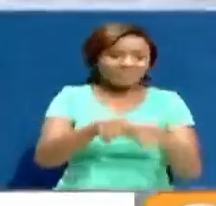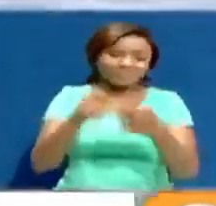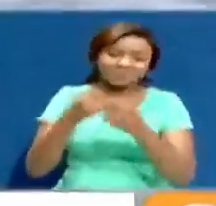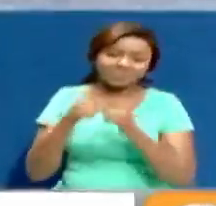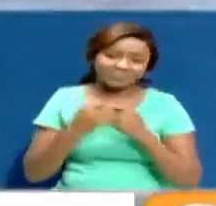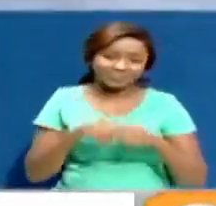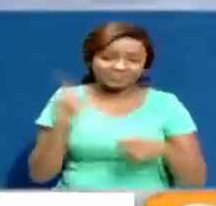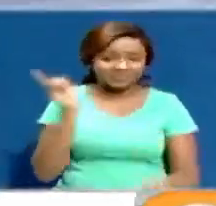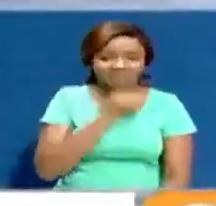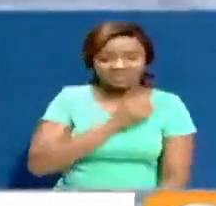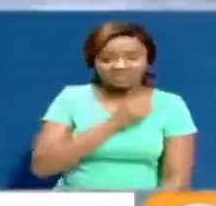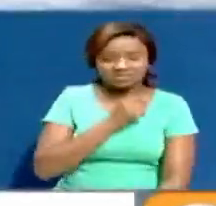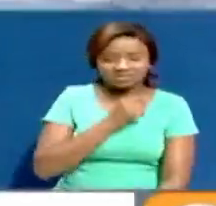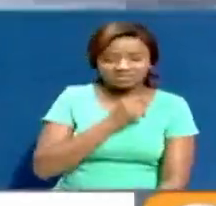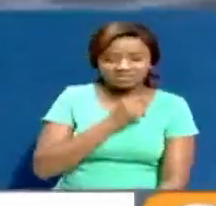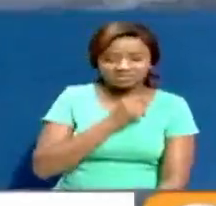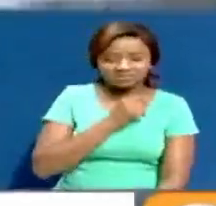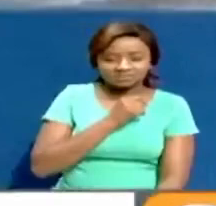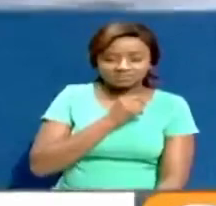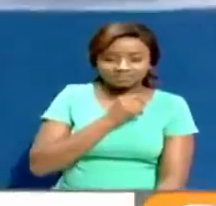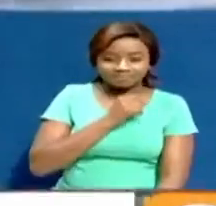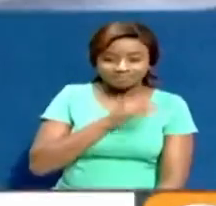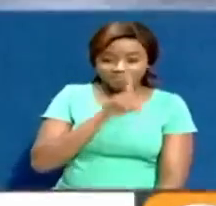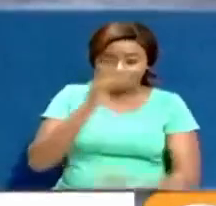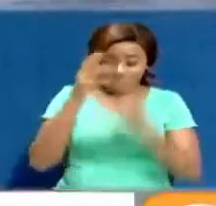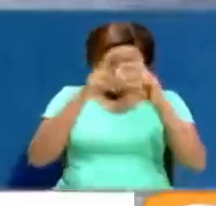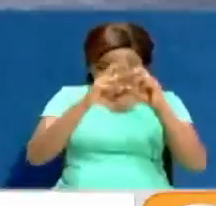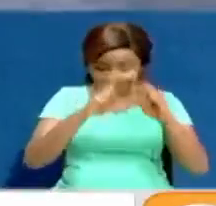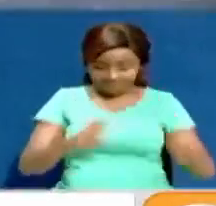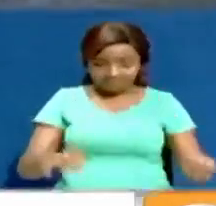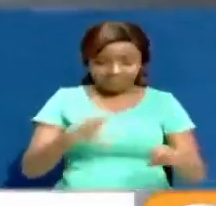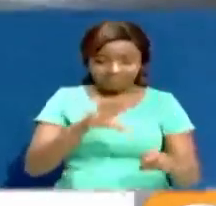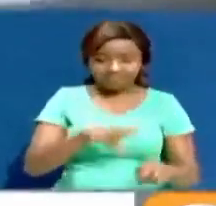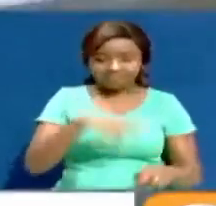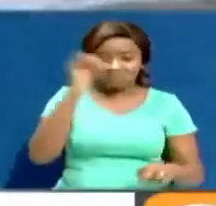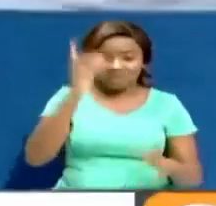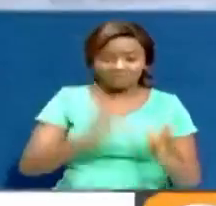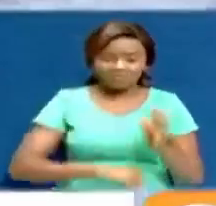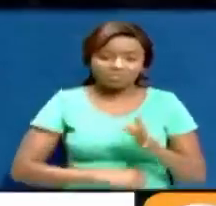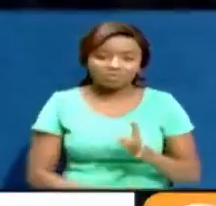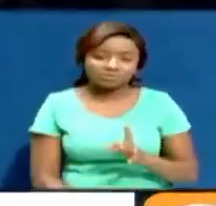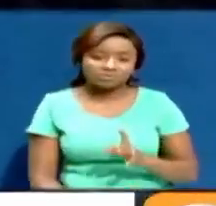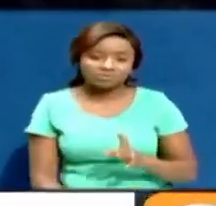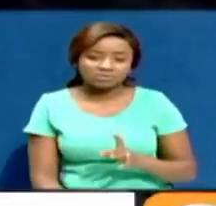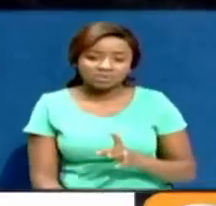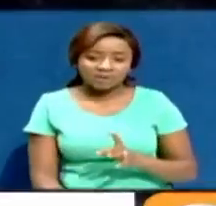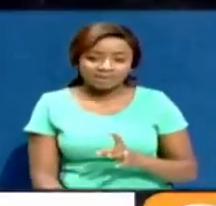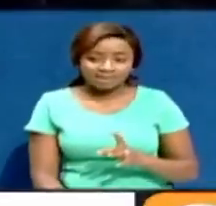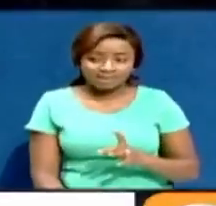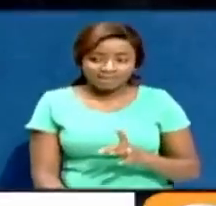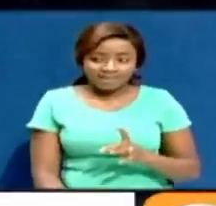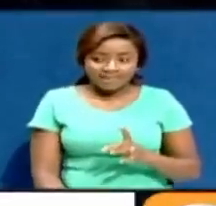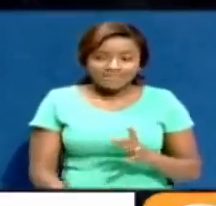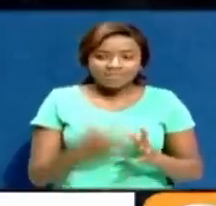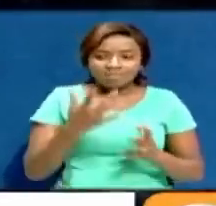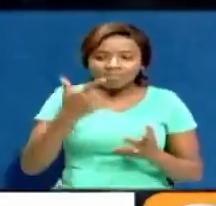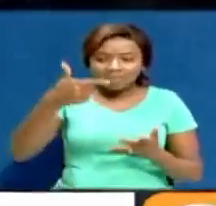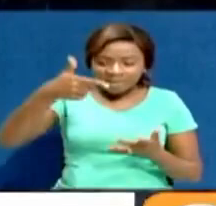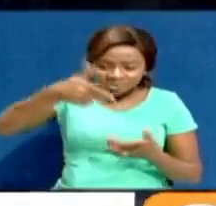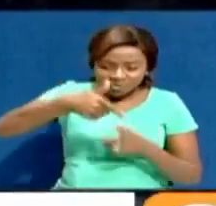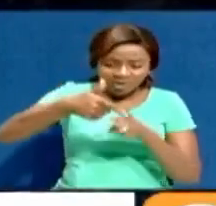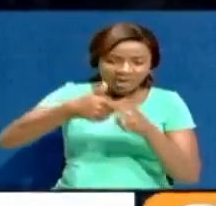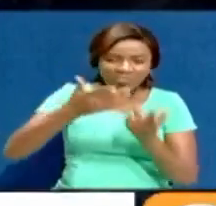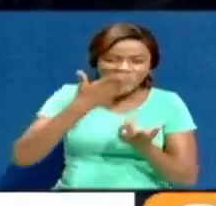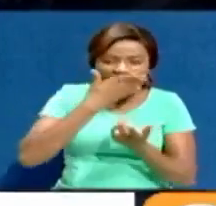common occurrence here. According to a study by the National Oceanic and Atmospheric Administration, light oils and petroleum